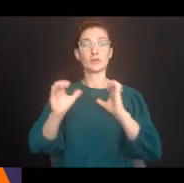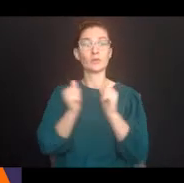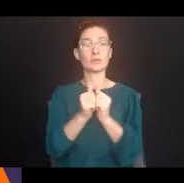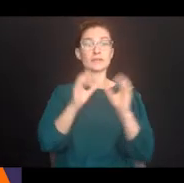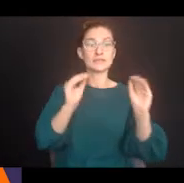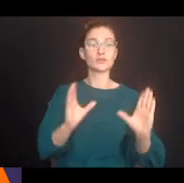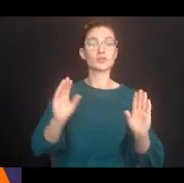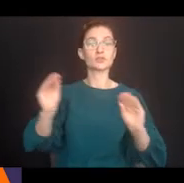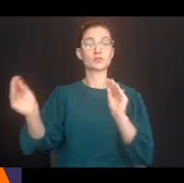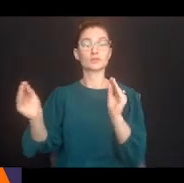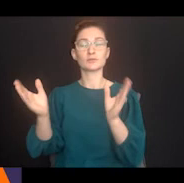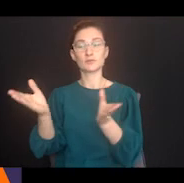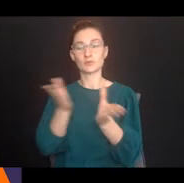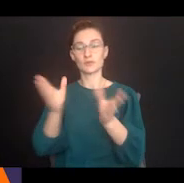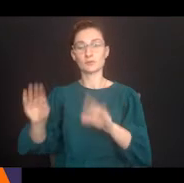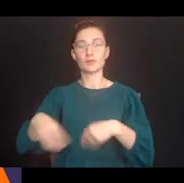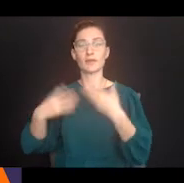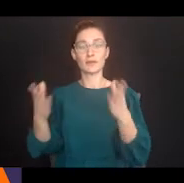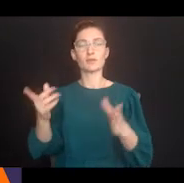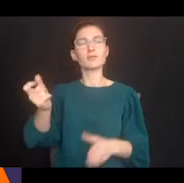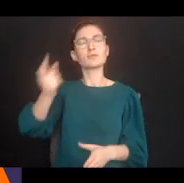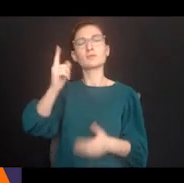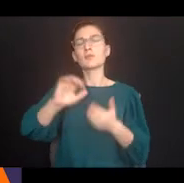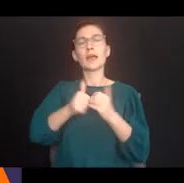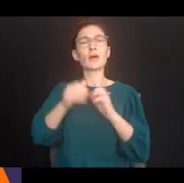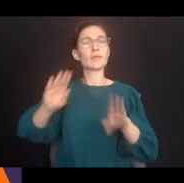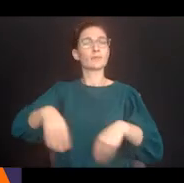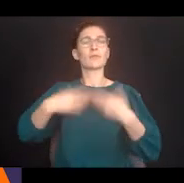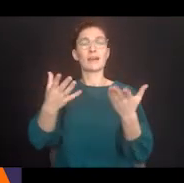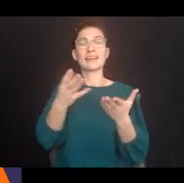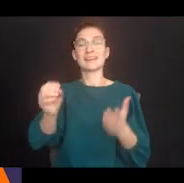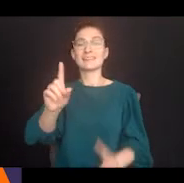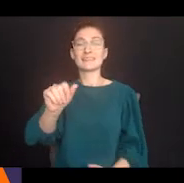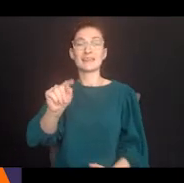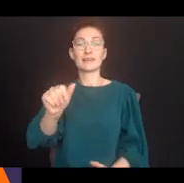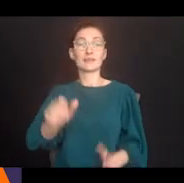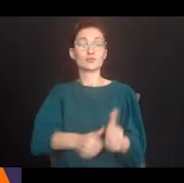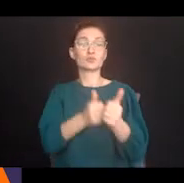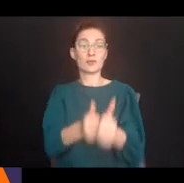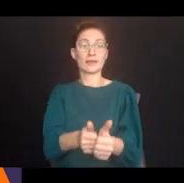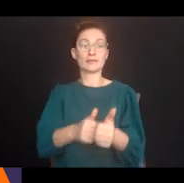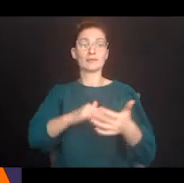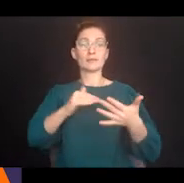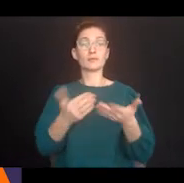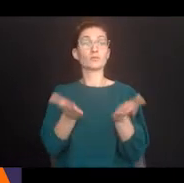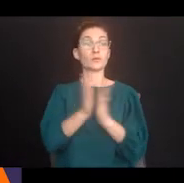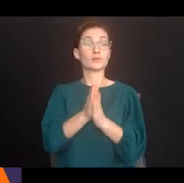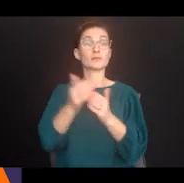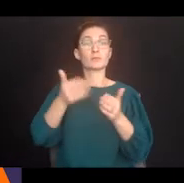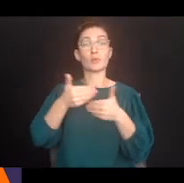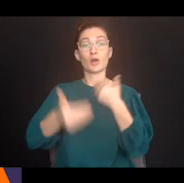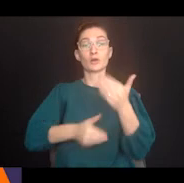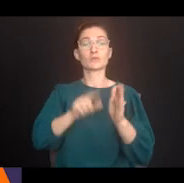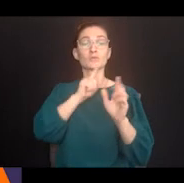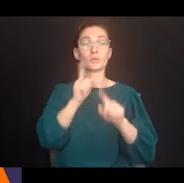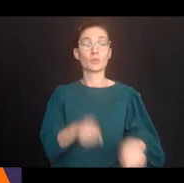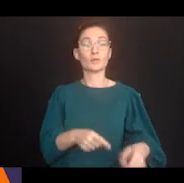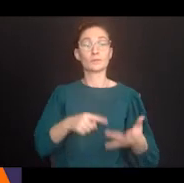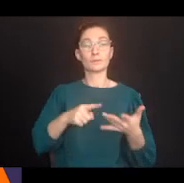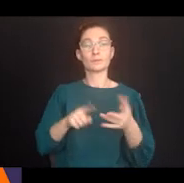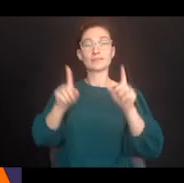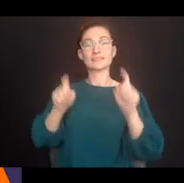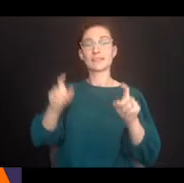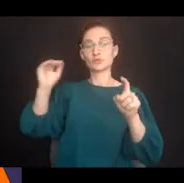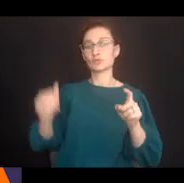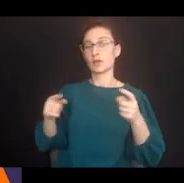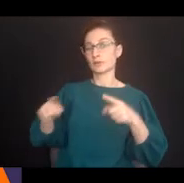and service providers, and understand how services are delivered and data is tracked. Ask for progress reports. Test your